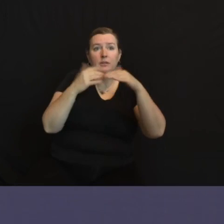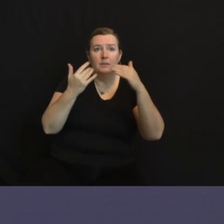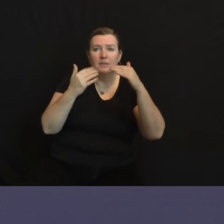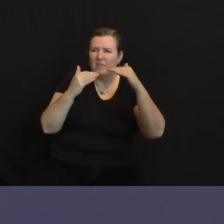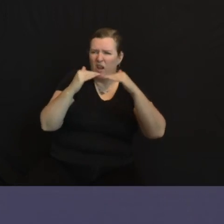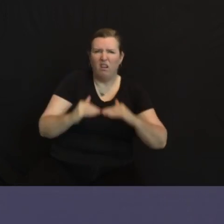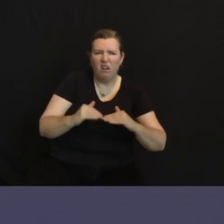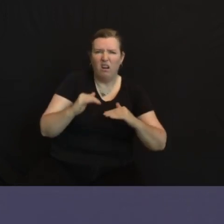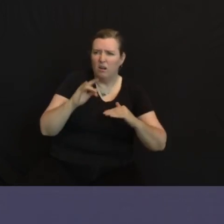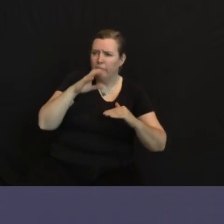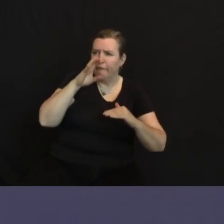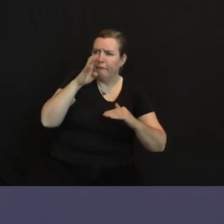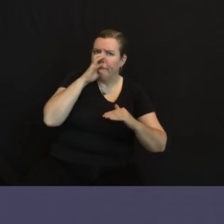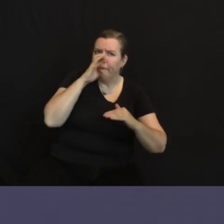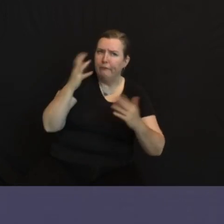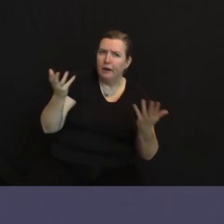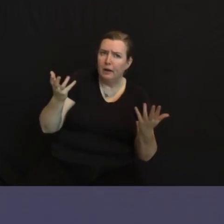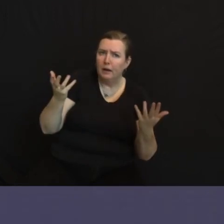like PPE? Thanks.